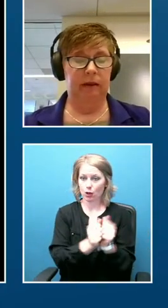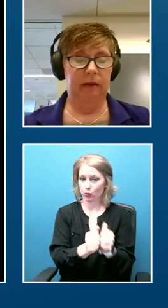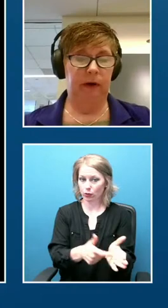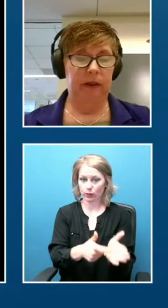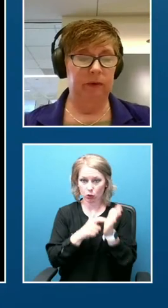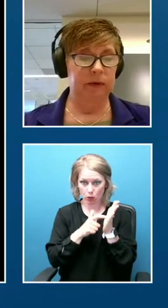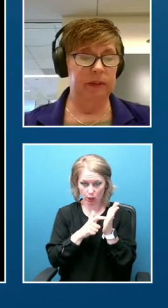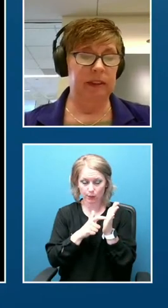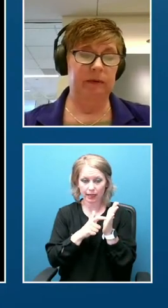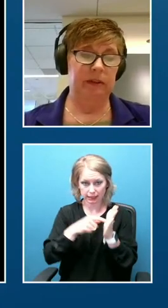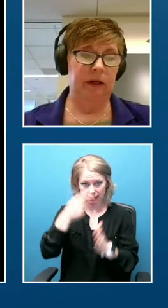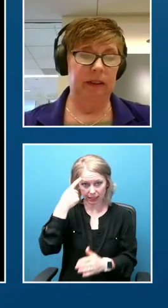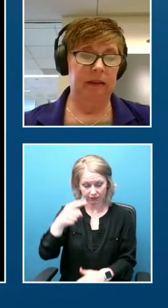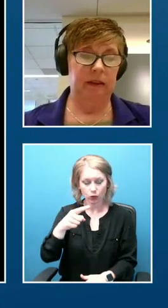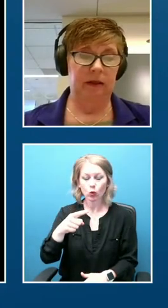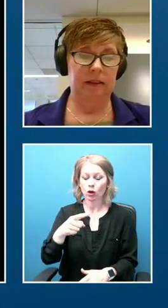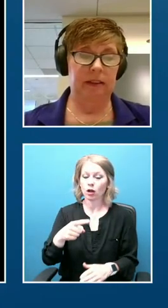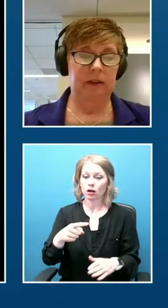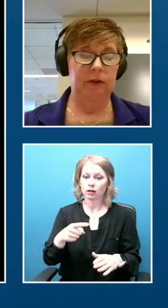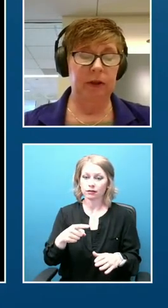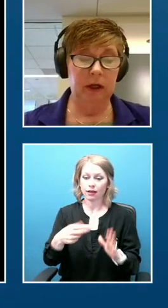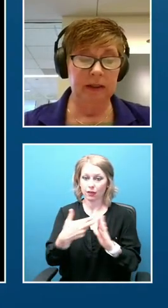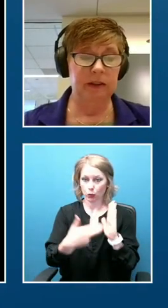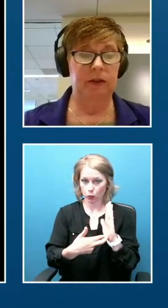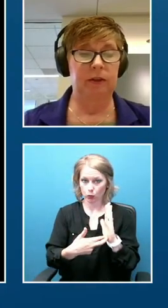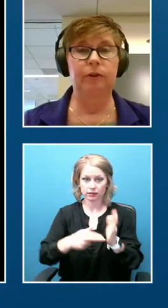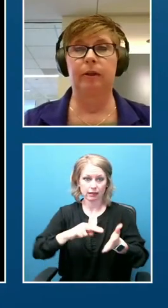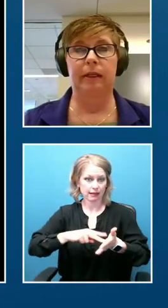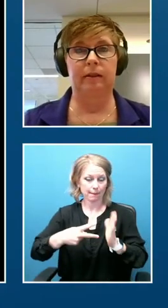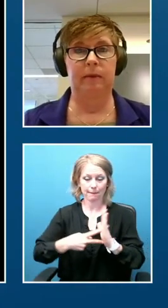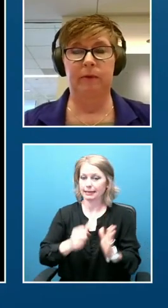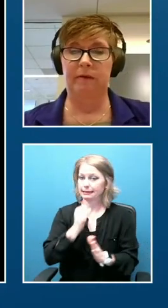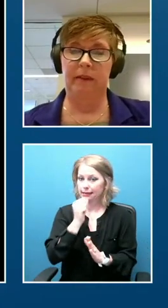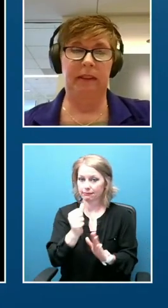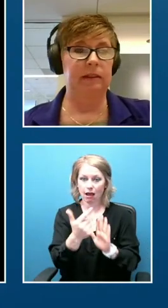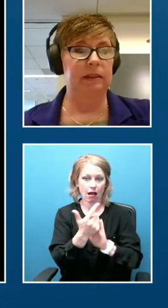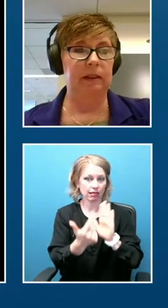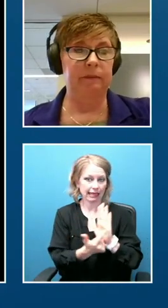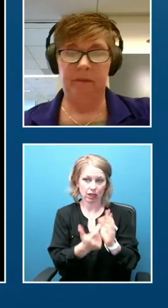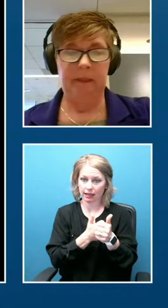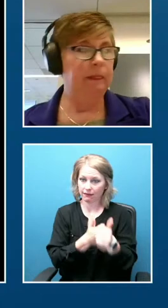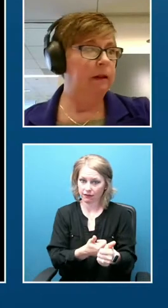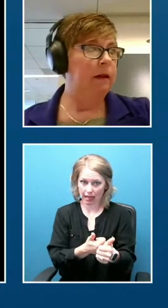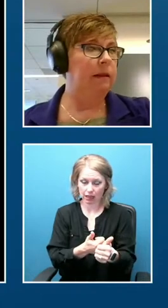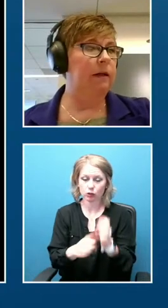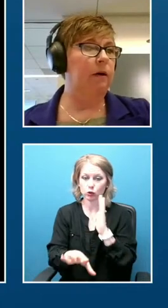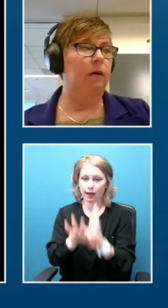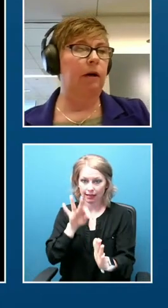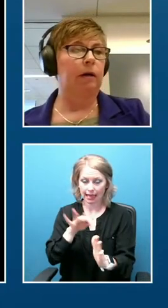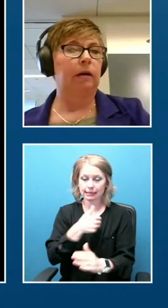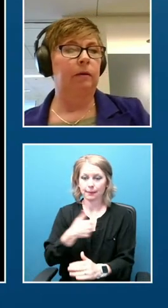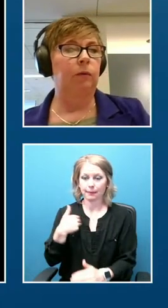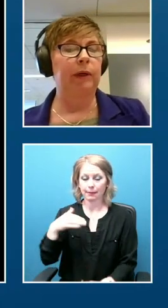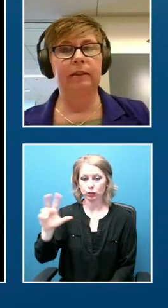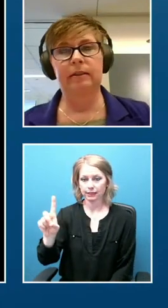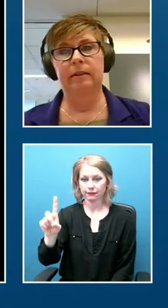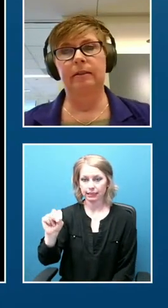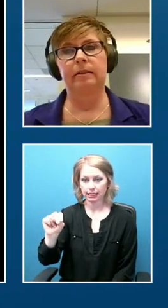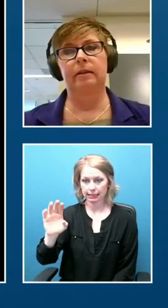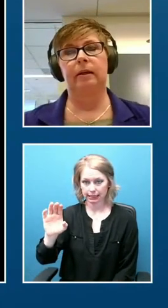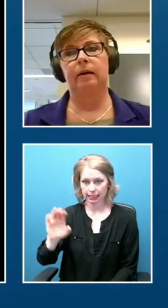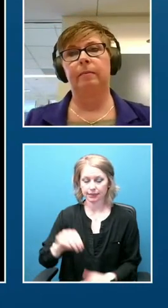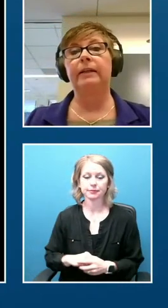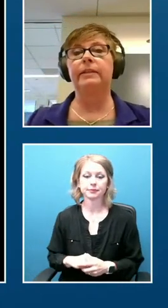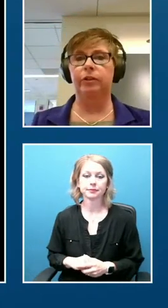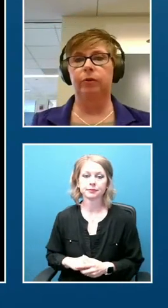charter and the party rules, it was not legally constituted to elect the members of the DNC. There are